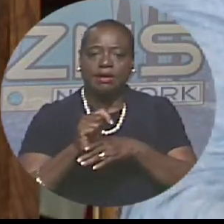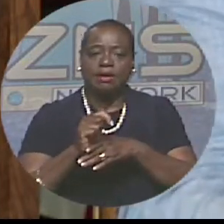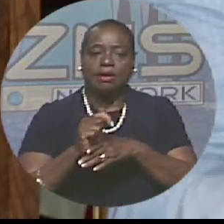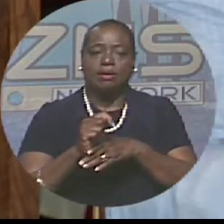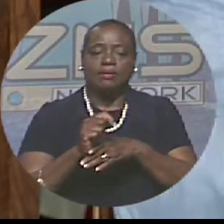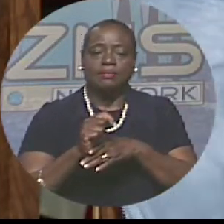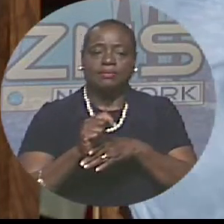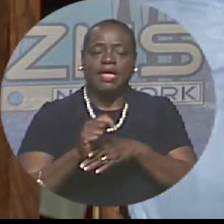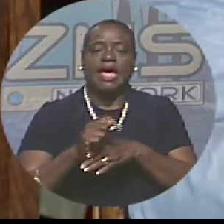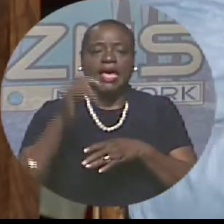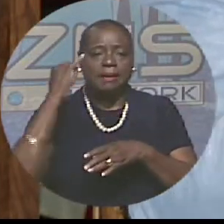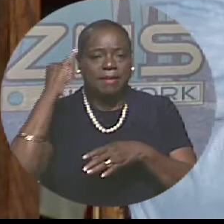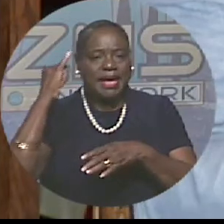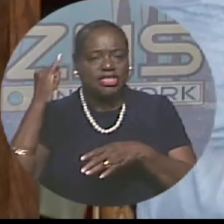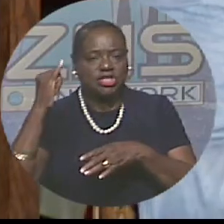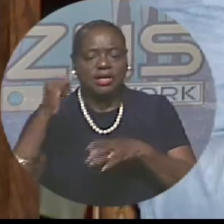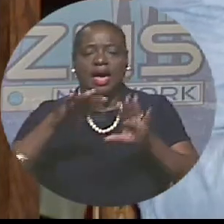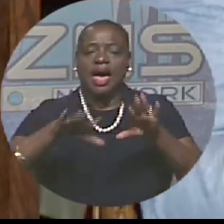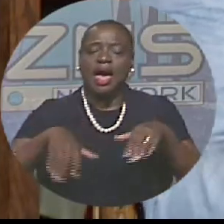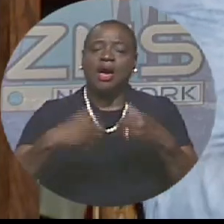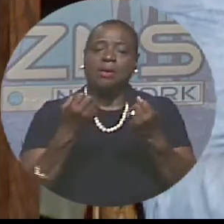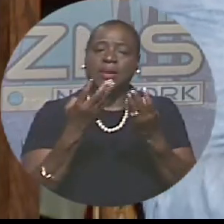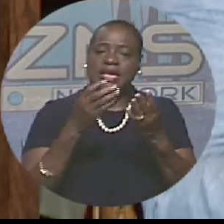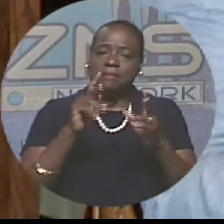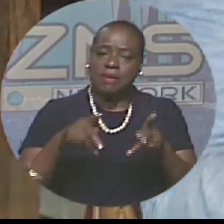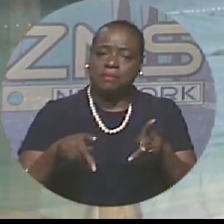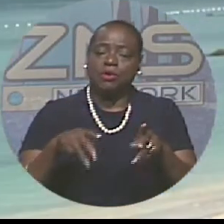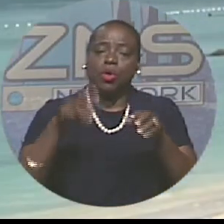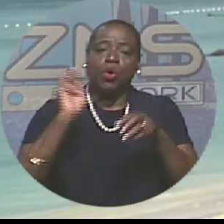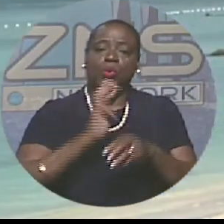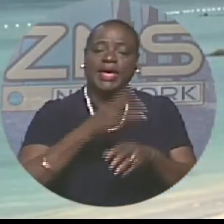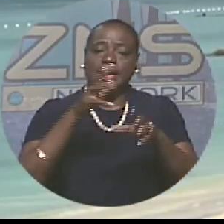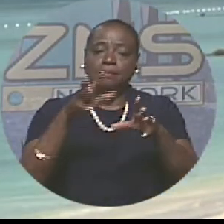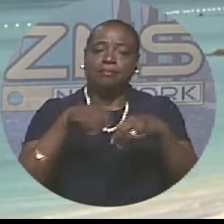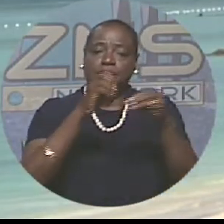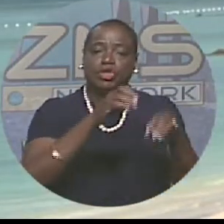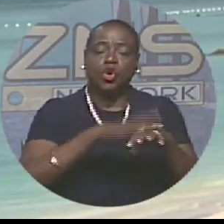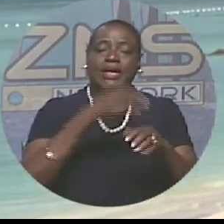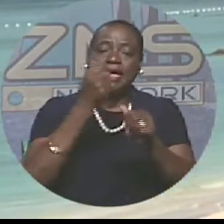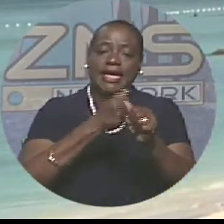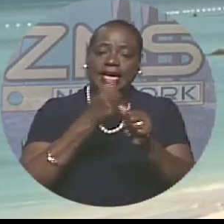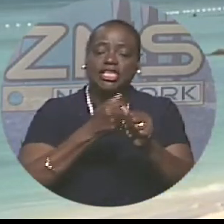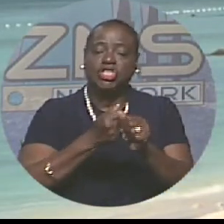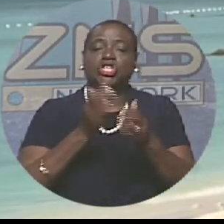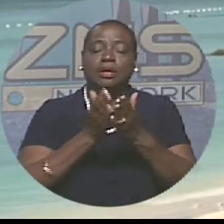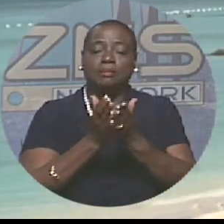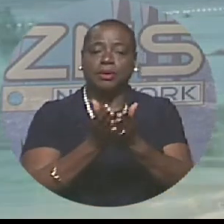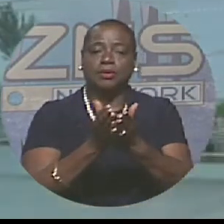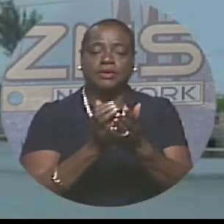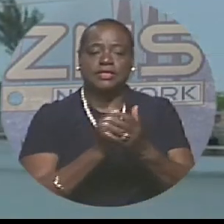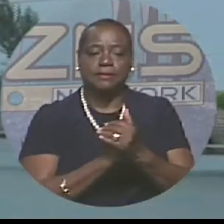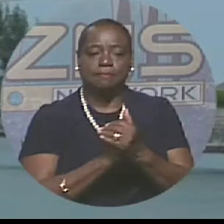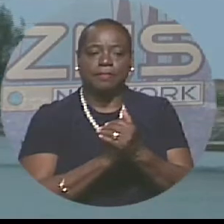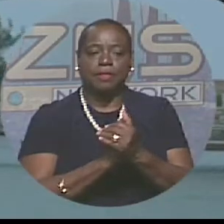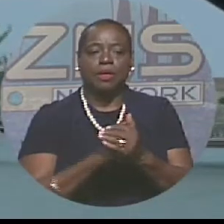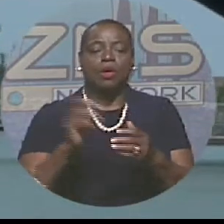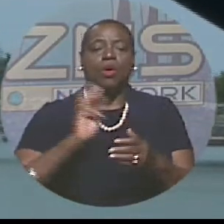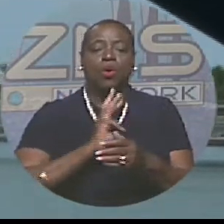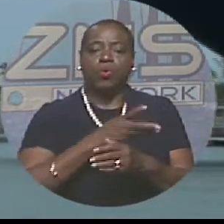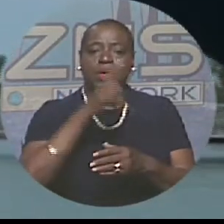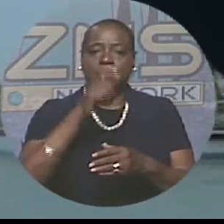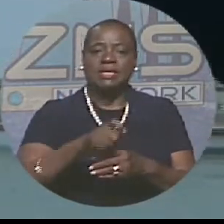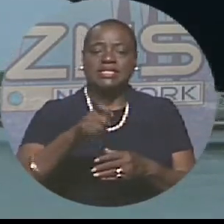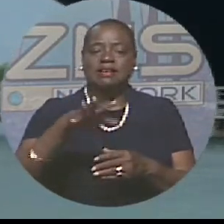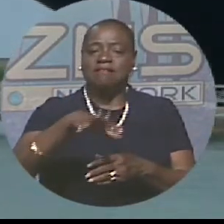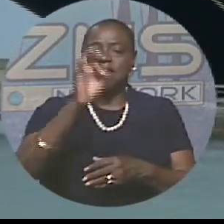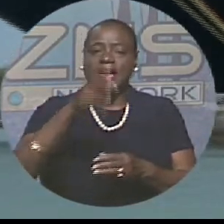vessel. Imagine the dent that we can put in our unemployment levels. Additionally, Sumner says we must also find more